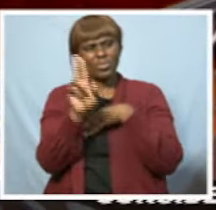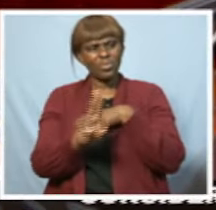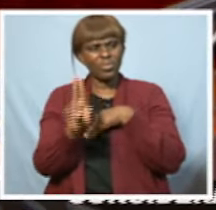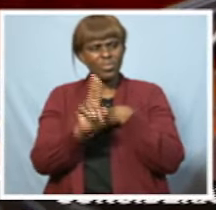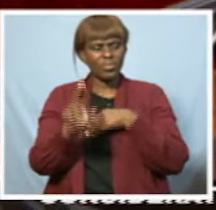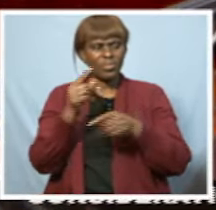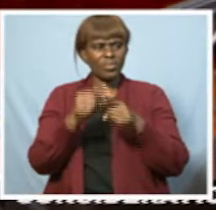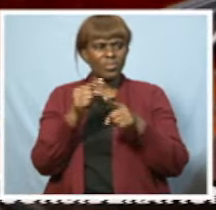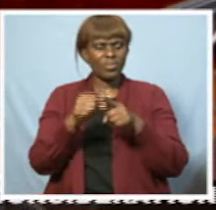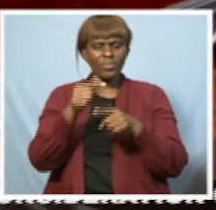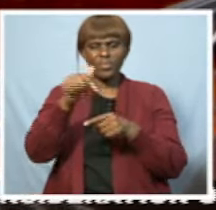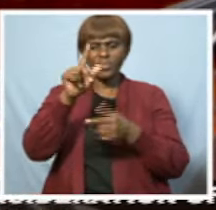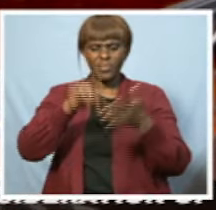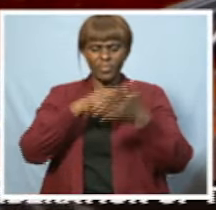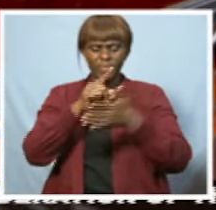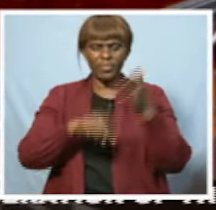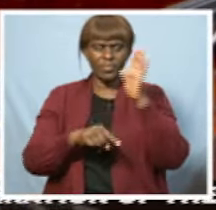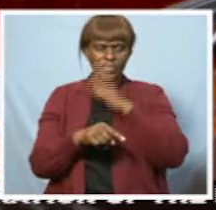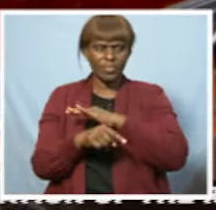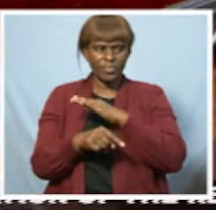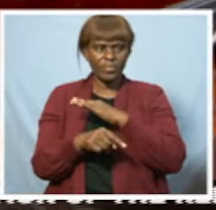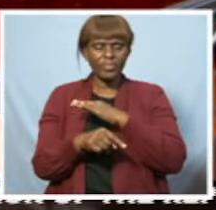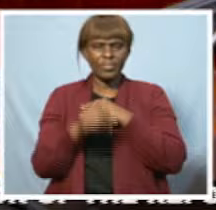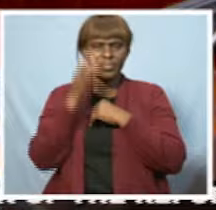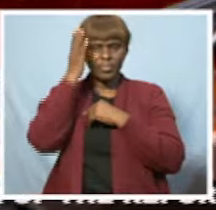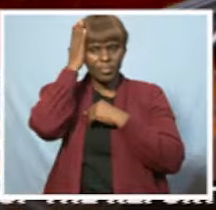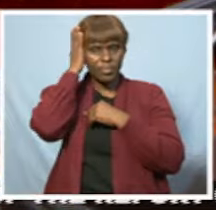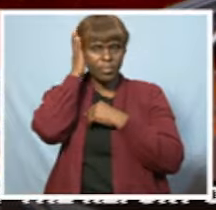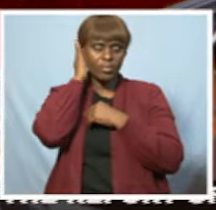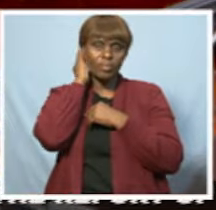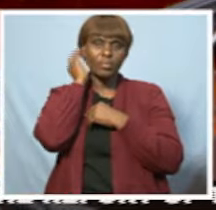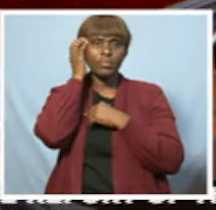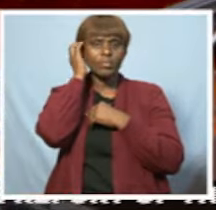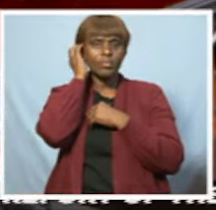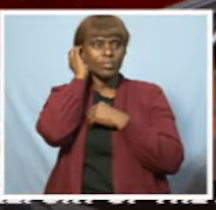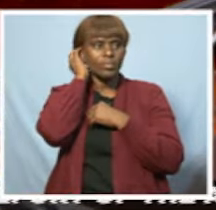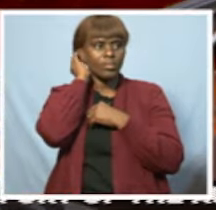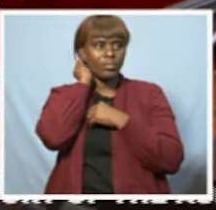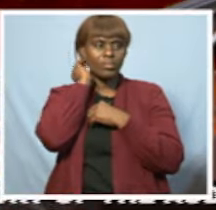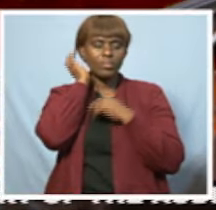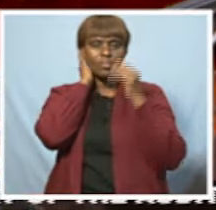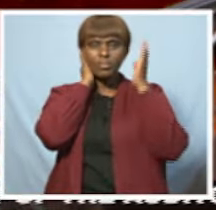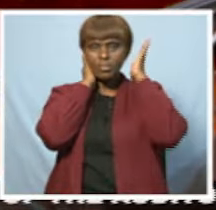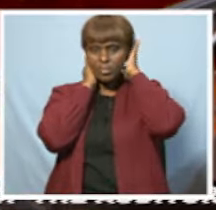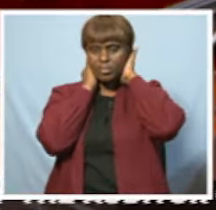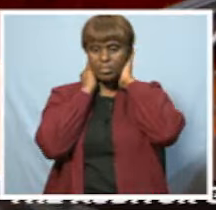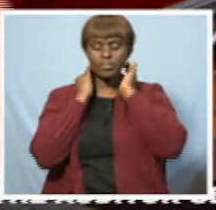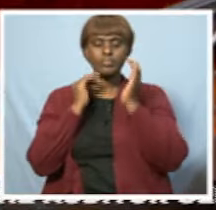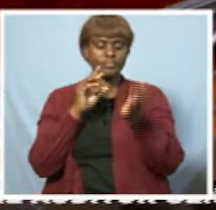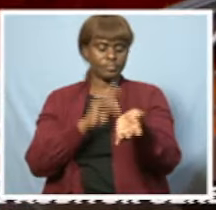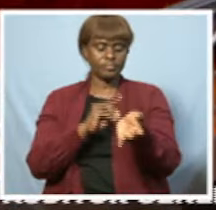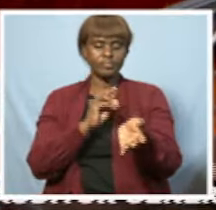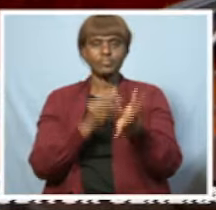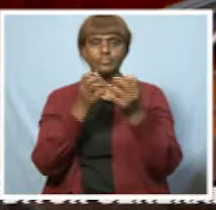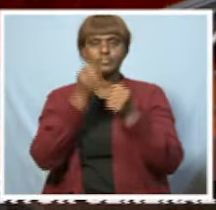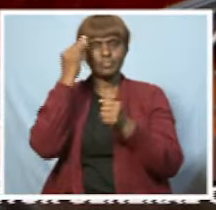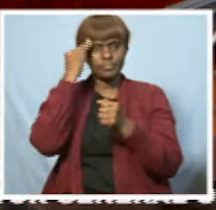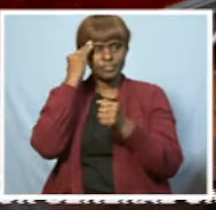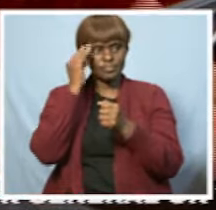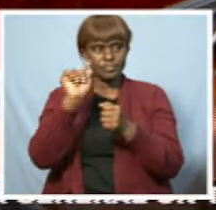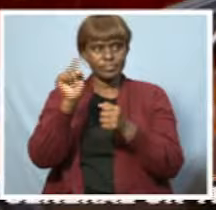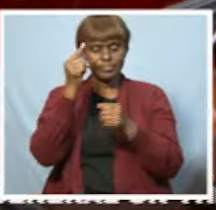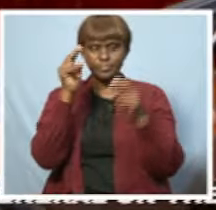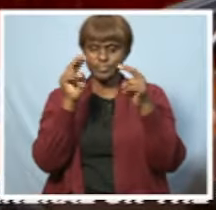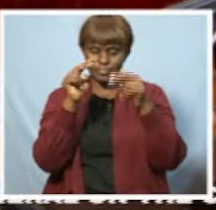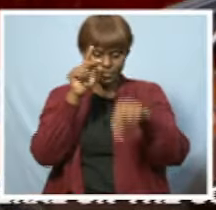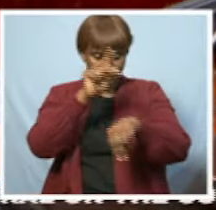that you terminated the contract? Okay, maybe let me just put it this way. It's very simple. The doctor wants to know Exactly. if you terminated the first contract